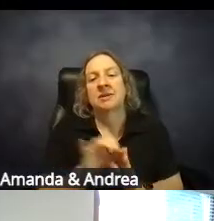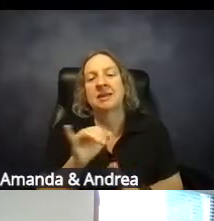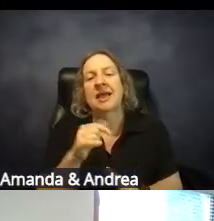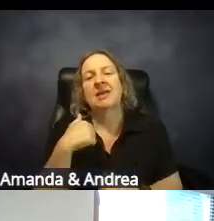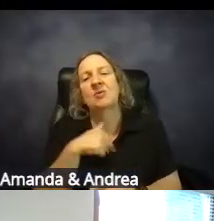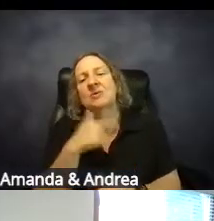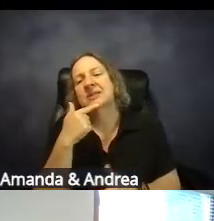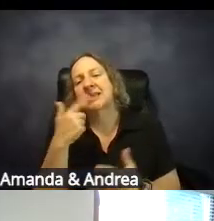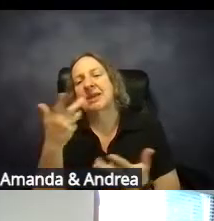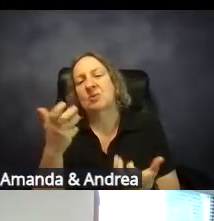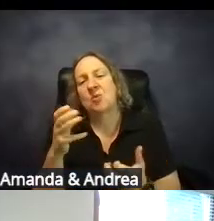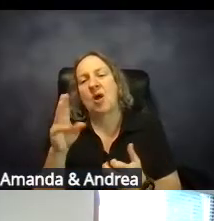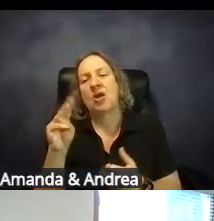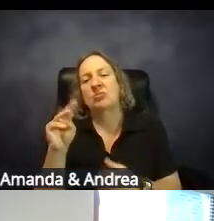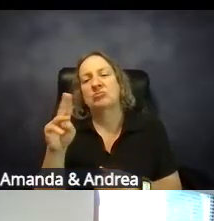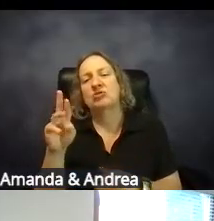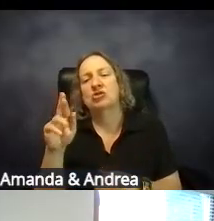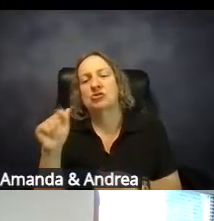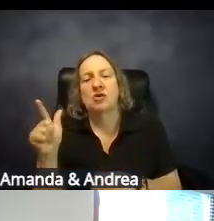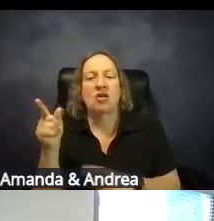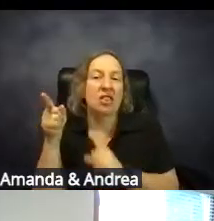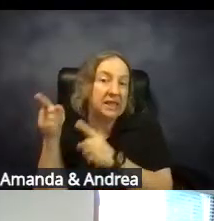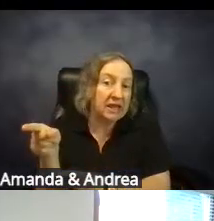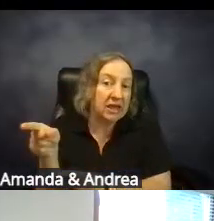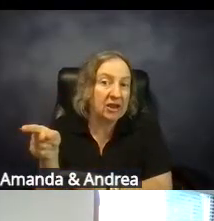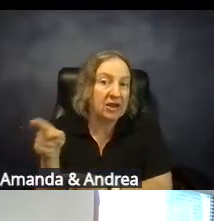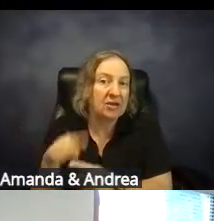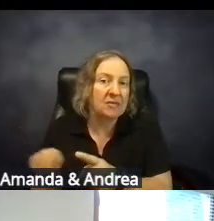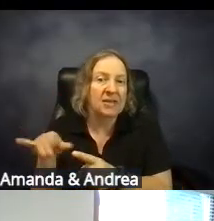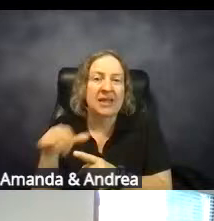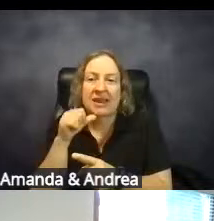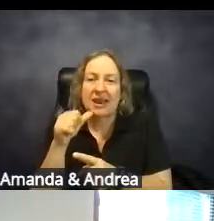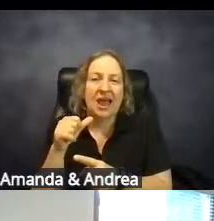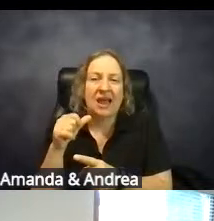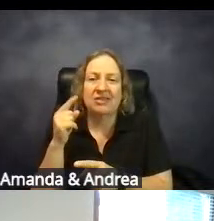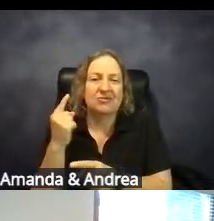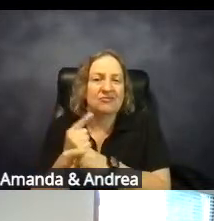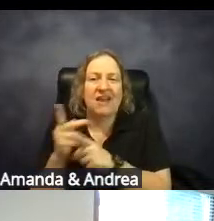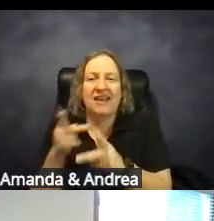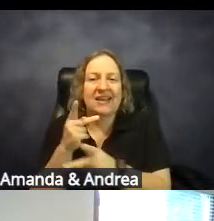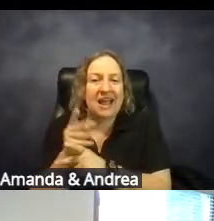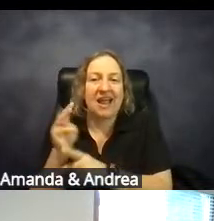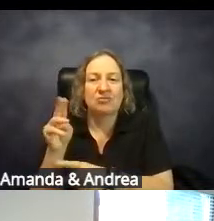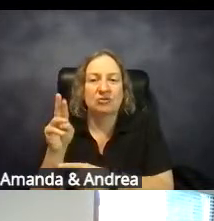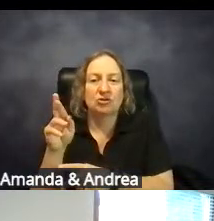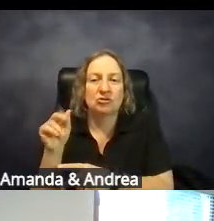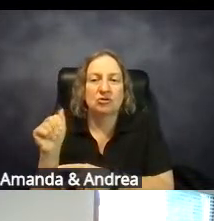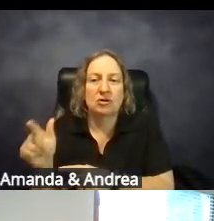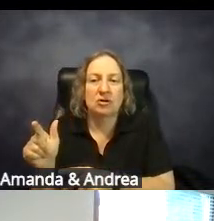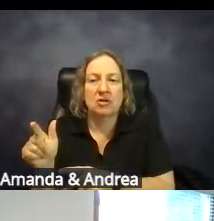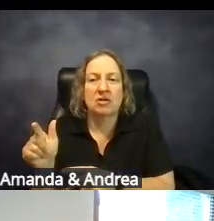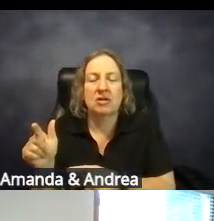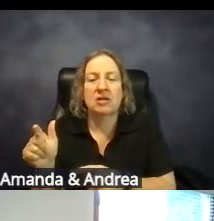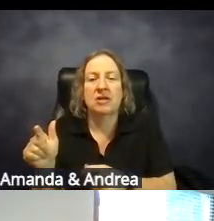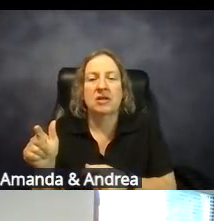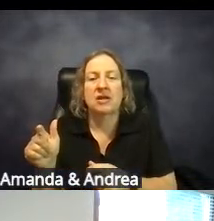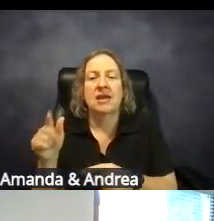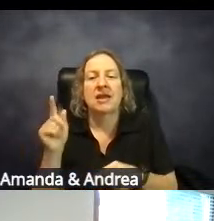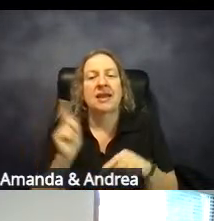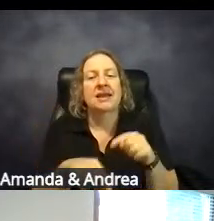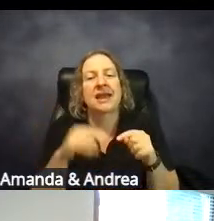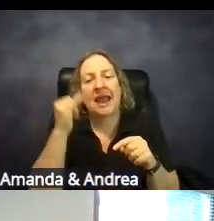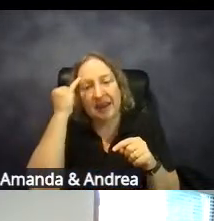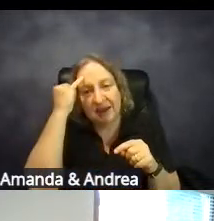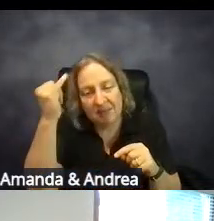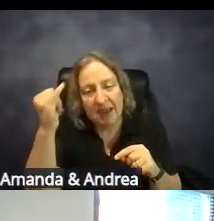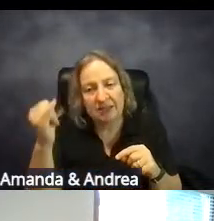said we wanted a mural right here, but that wasn't the right type of mural. I don't imagine that,